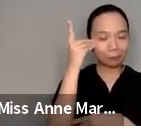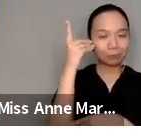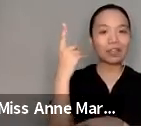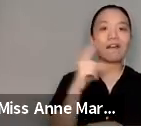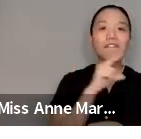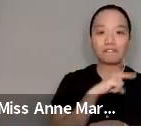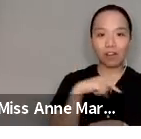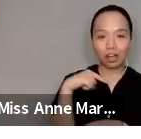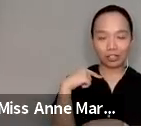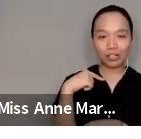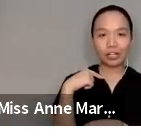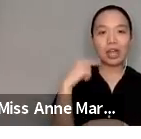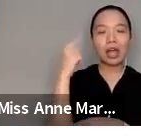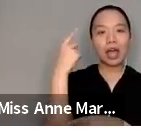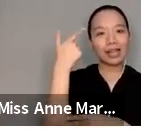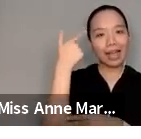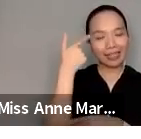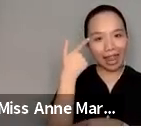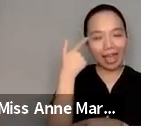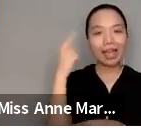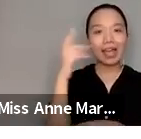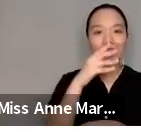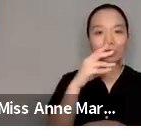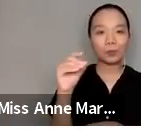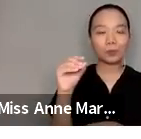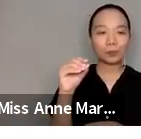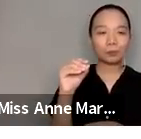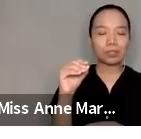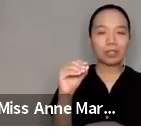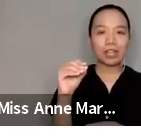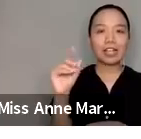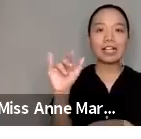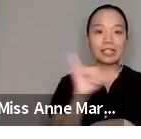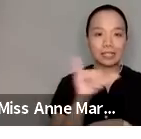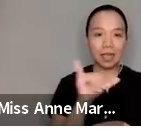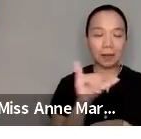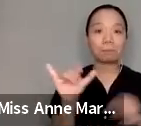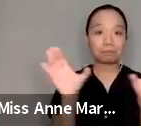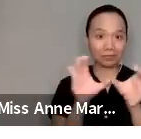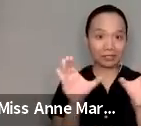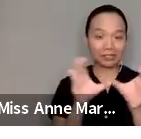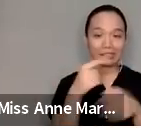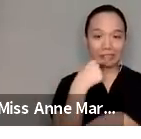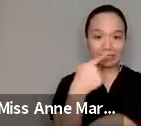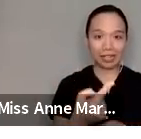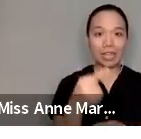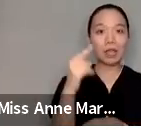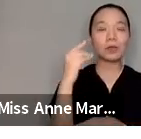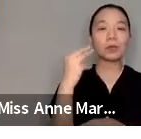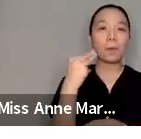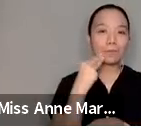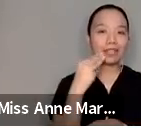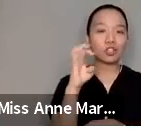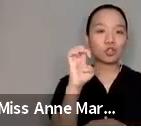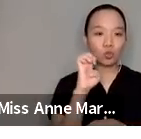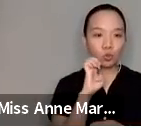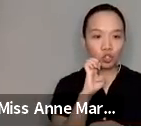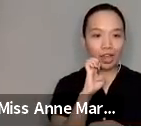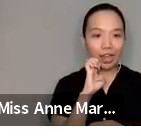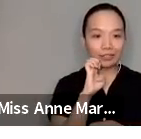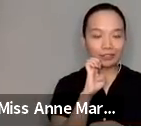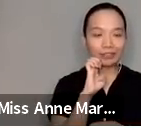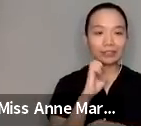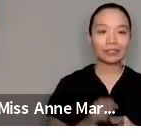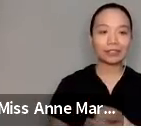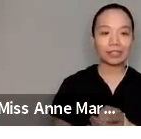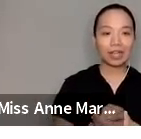P. Gatella, OPPHL, Regent. The same citation goes to Miss Yujan Ruflin Alice A.